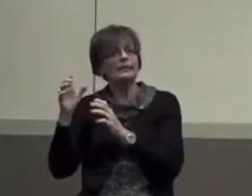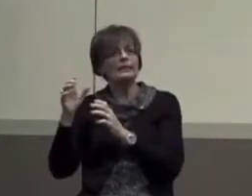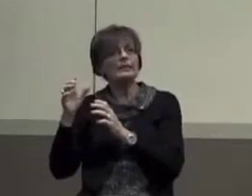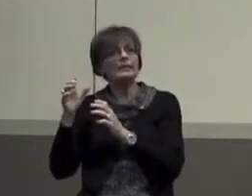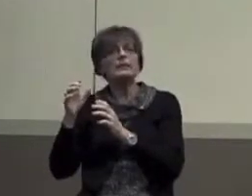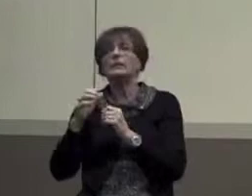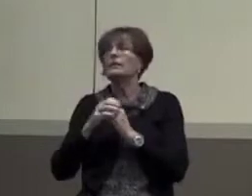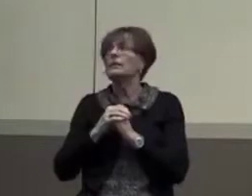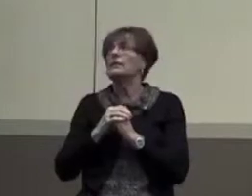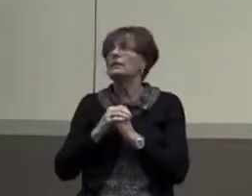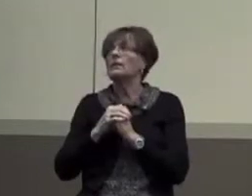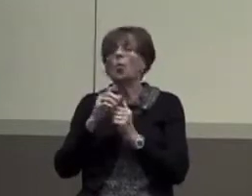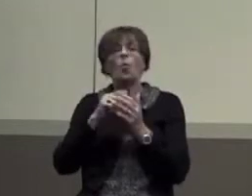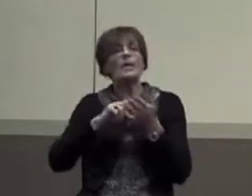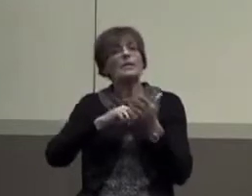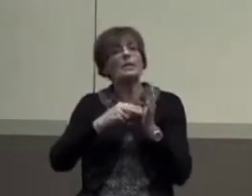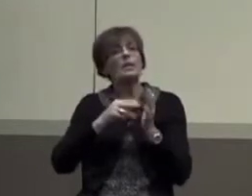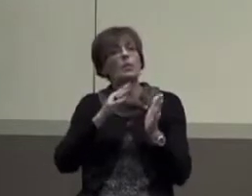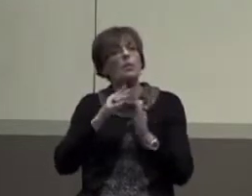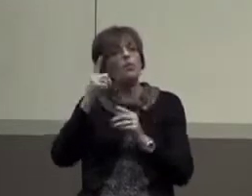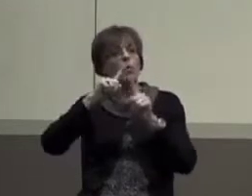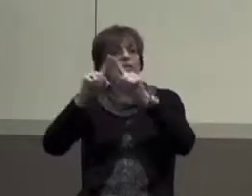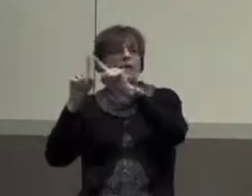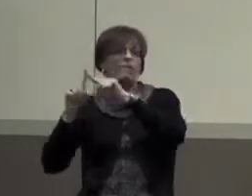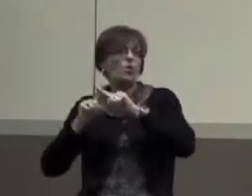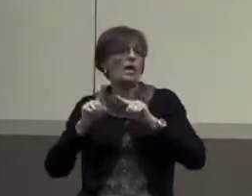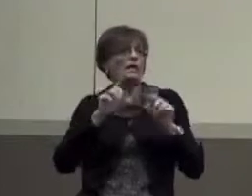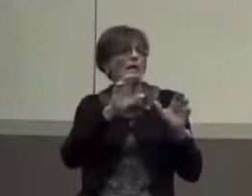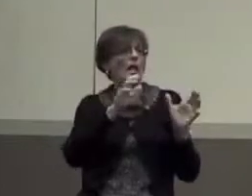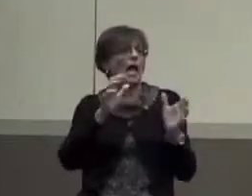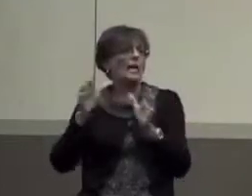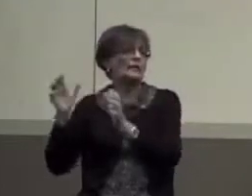to be prepared for different classes?